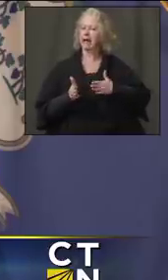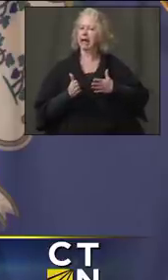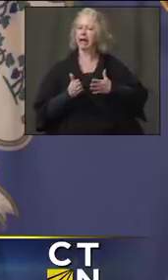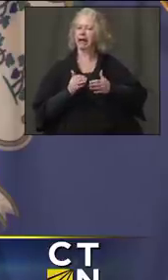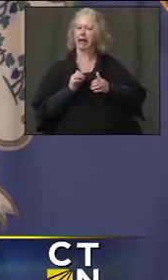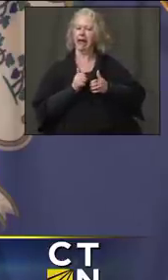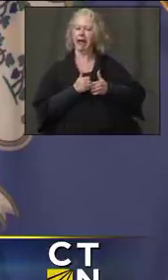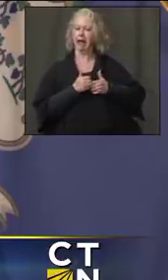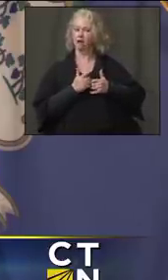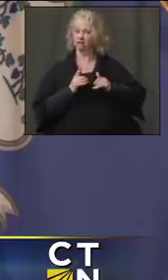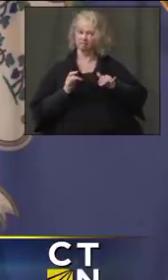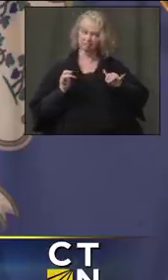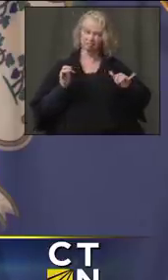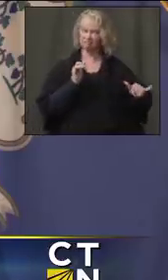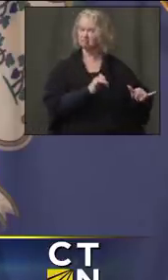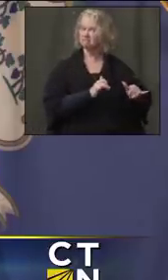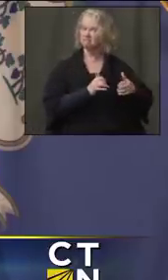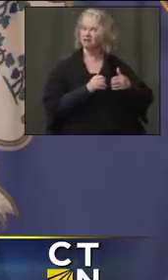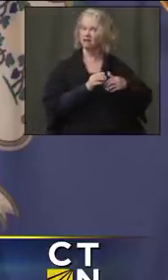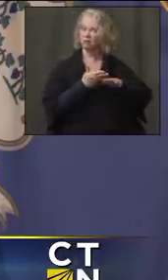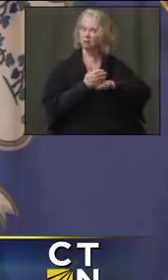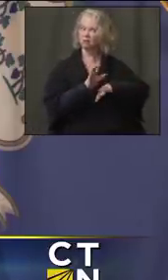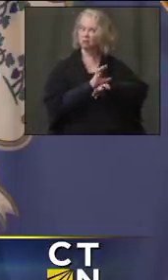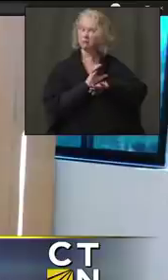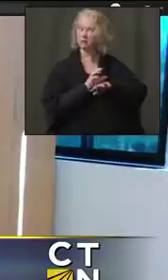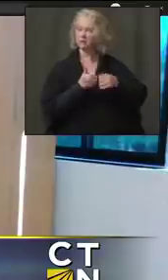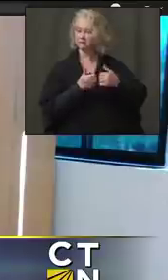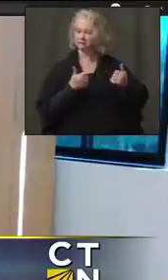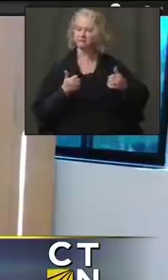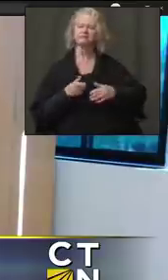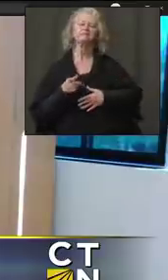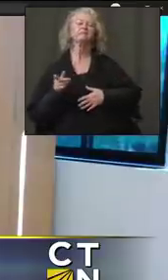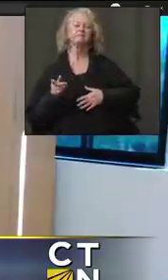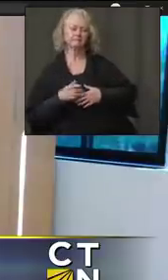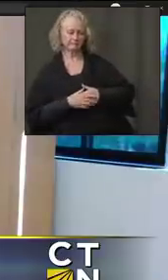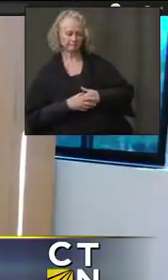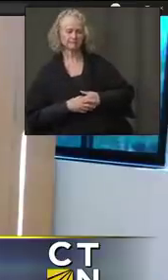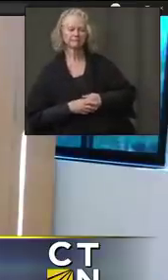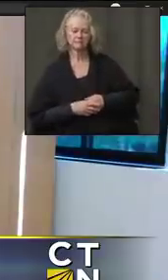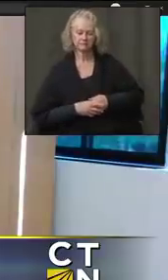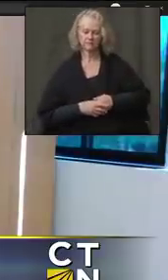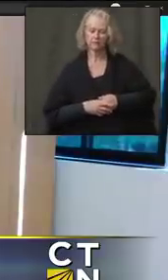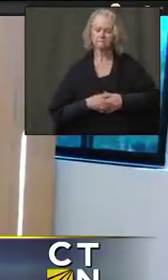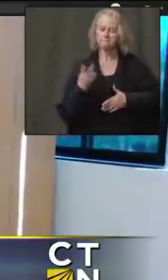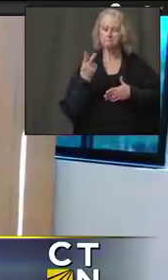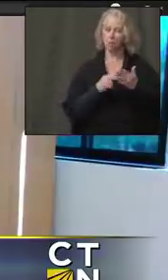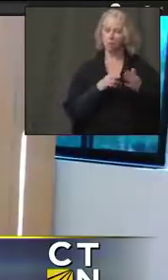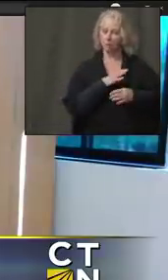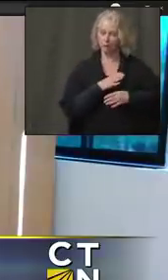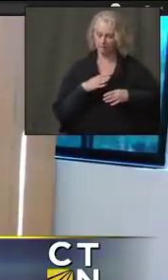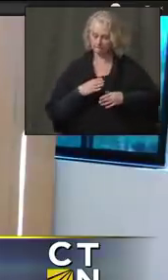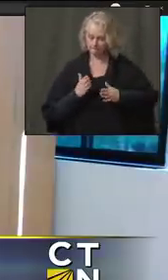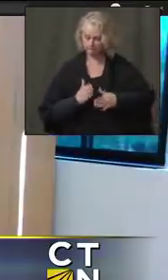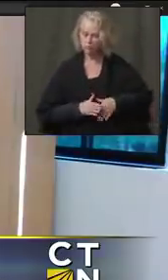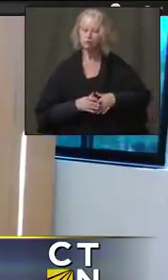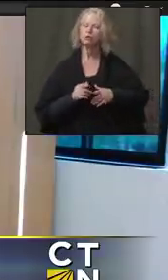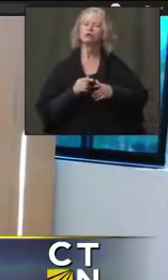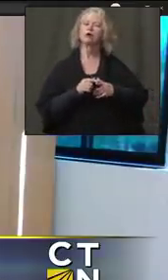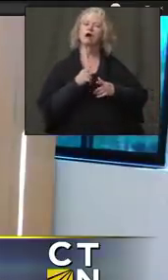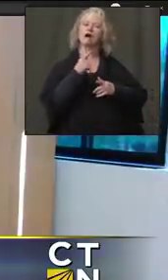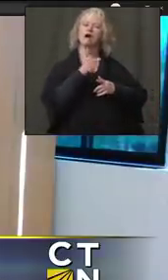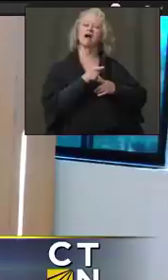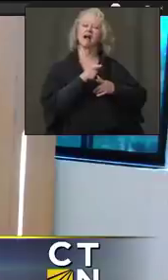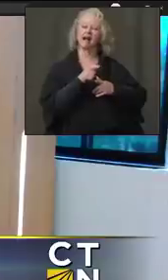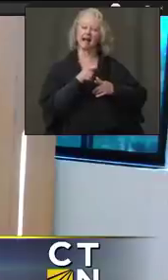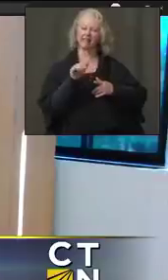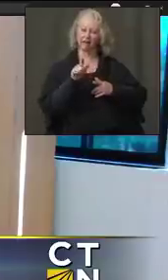distance learn? That was the question. So both Commissioner Cardona and the colleges and universities are developing their